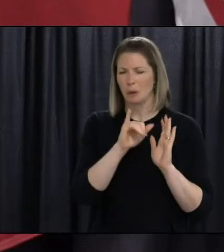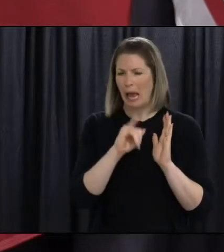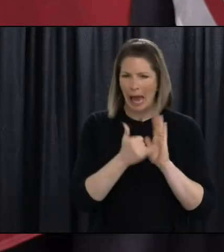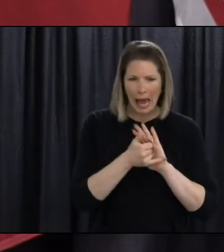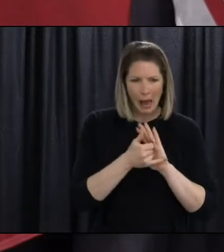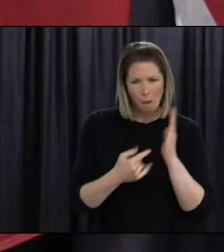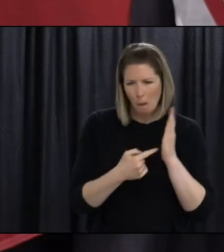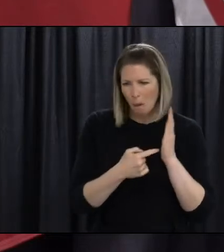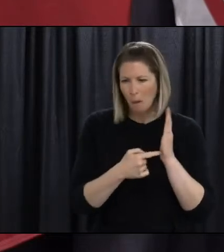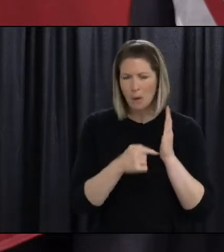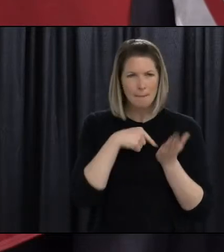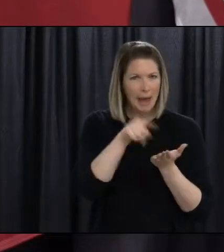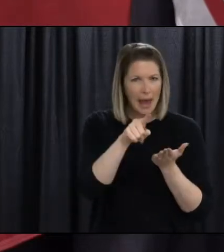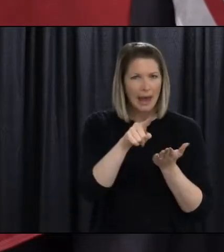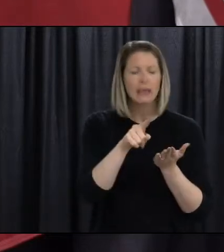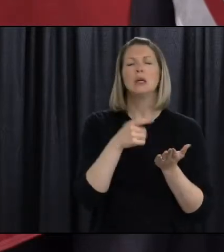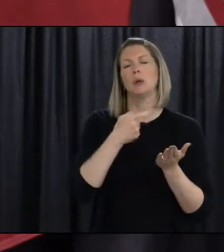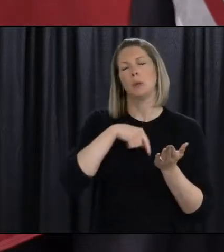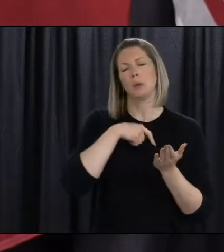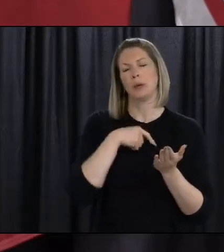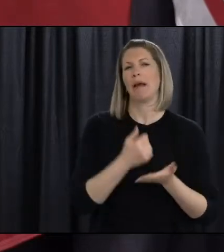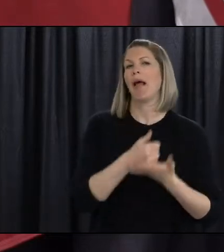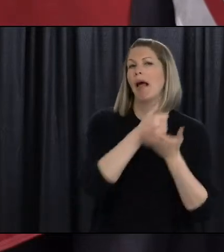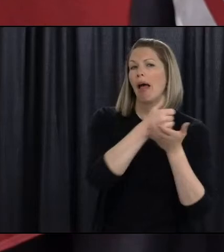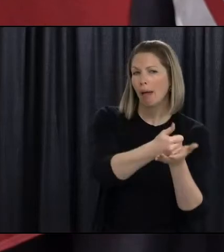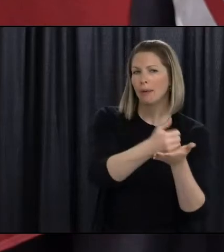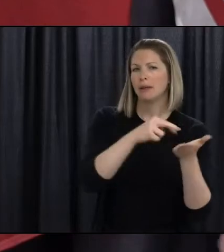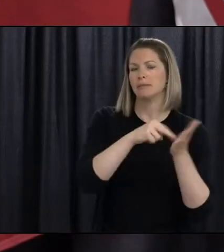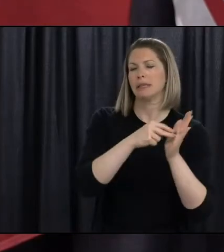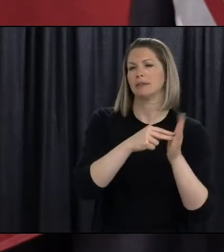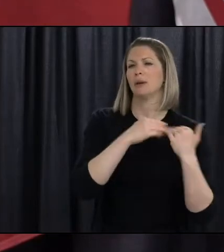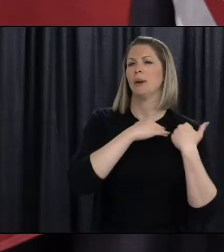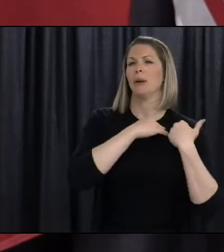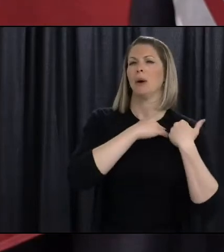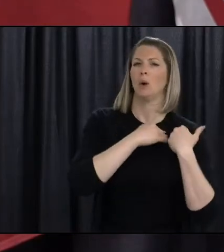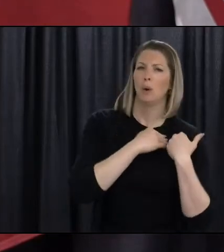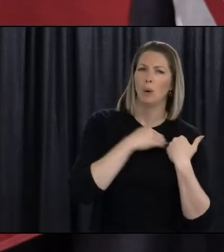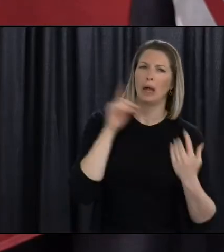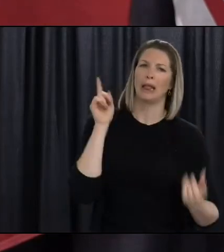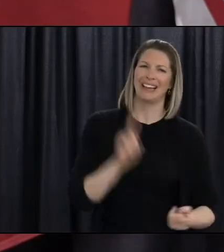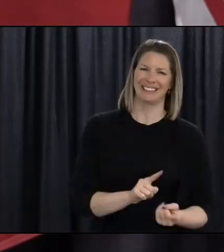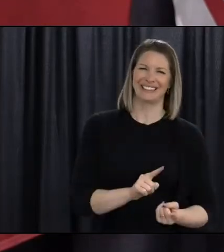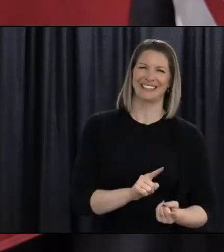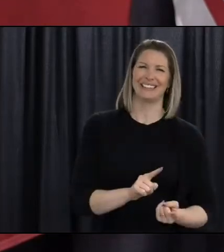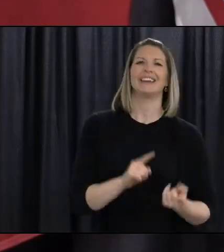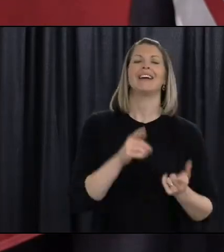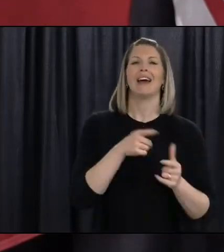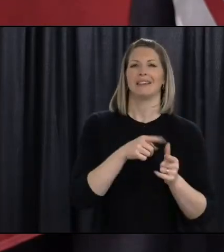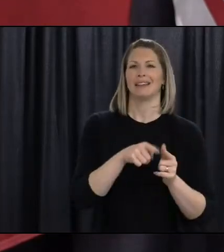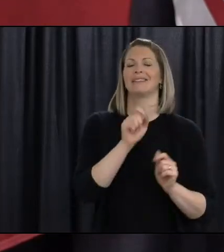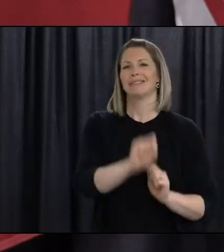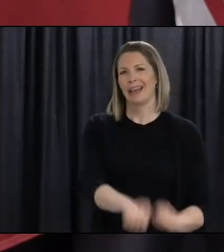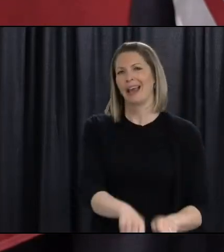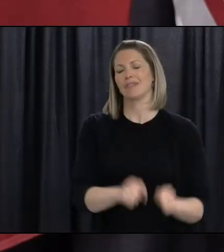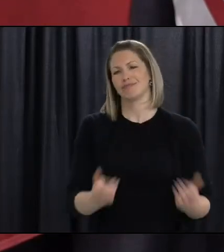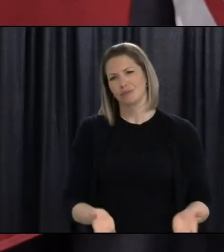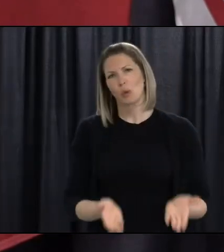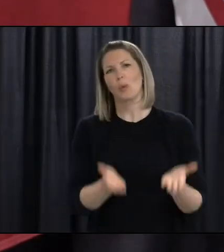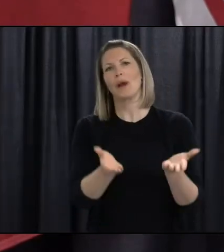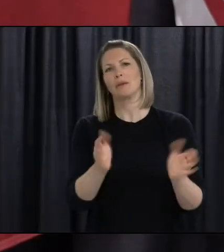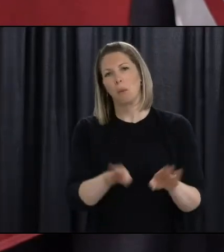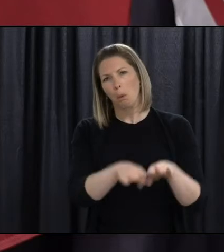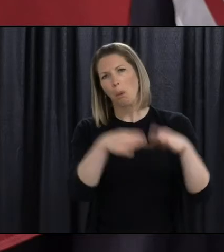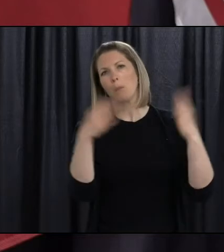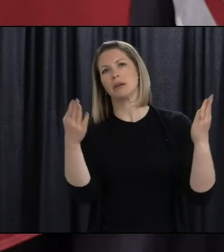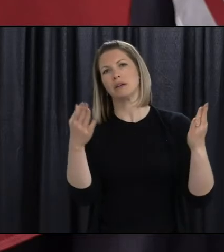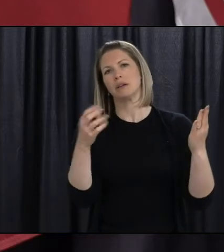they face, and help them overcome some of the challenges that they are facing, in many cases with no revenue or severely or